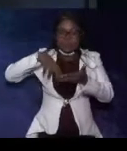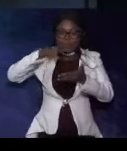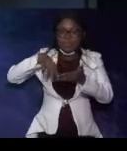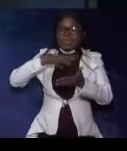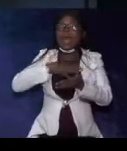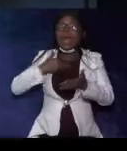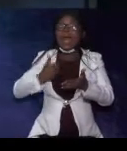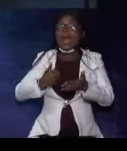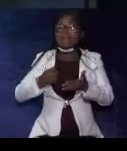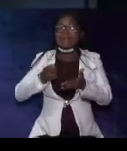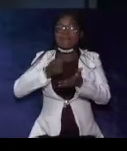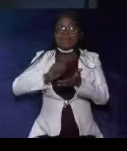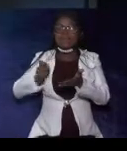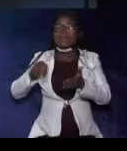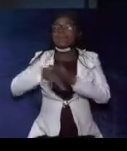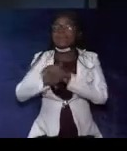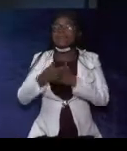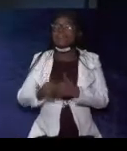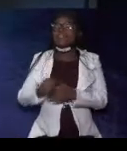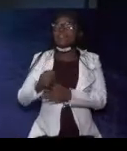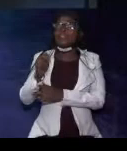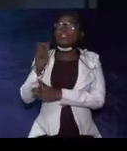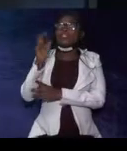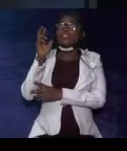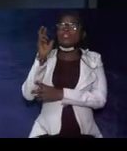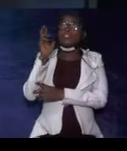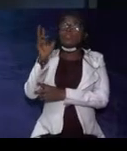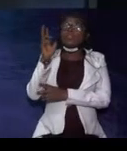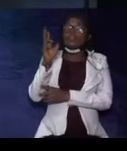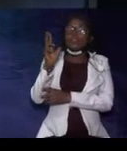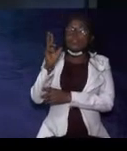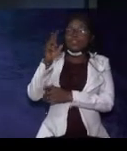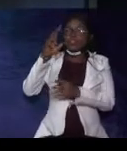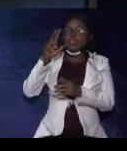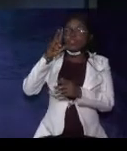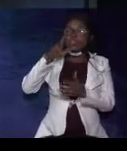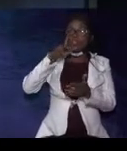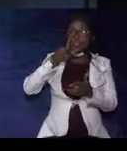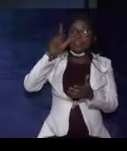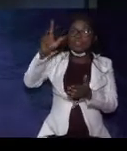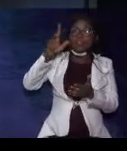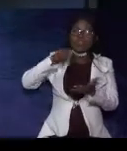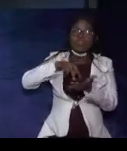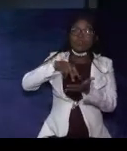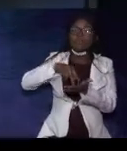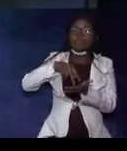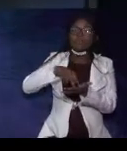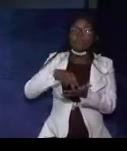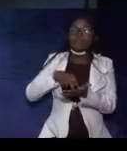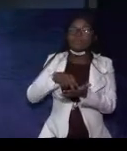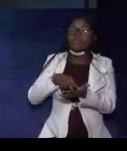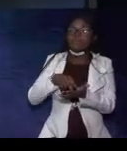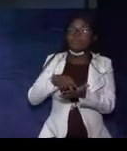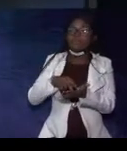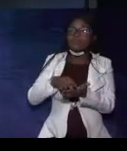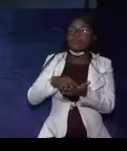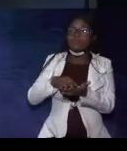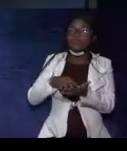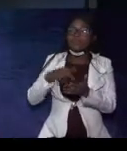going to be reading and writing in trillions. And you know, trillions are numbers not that you are going to use